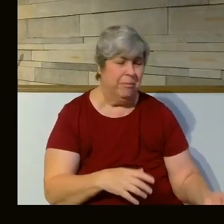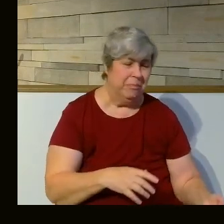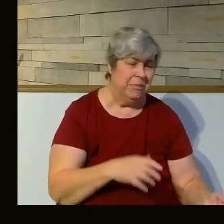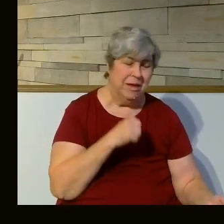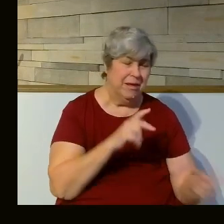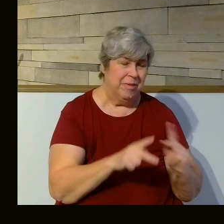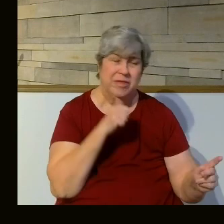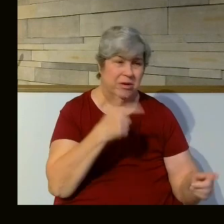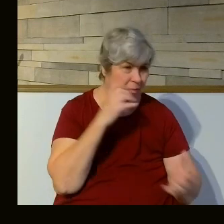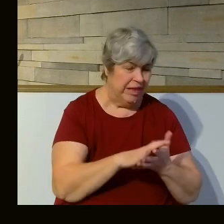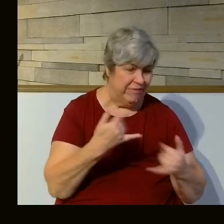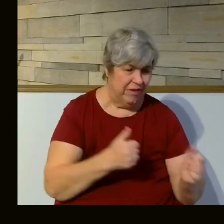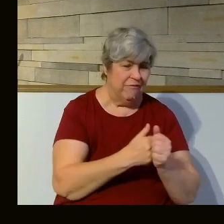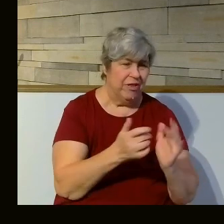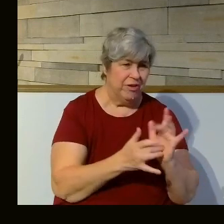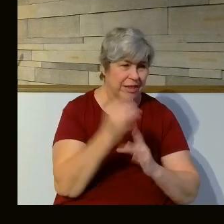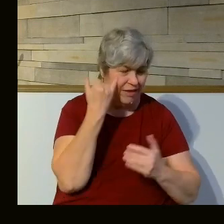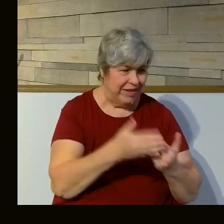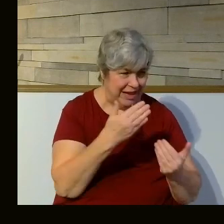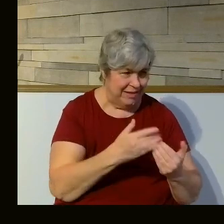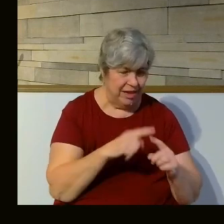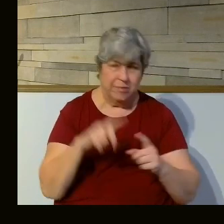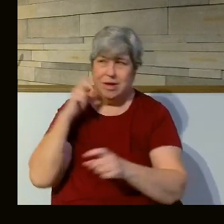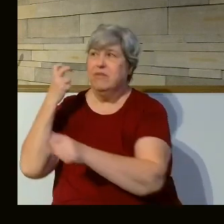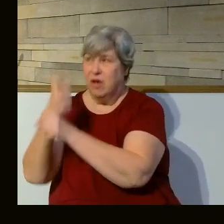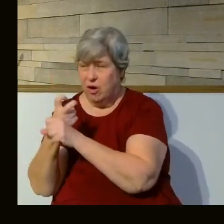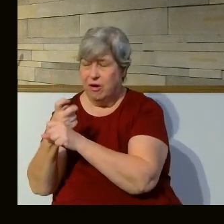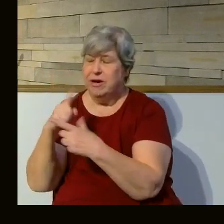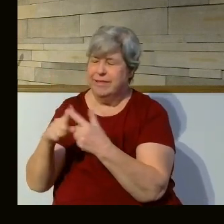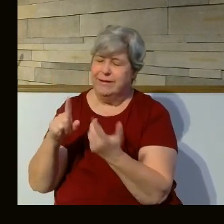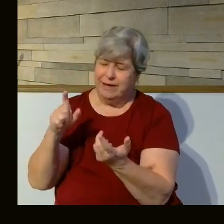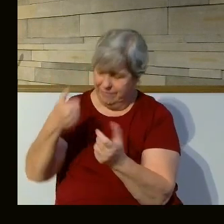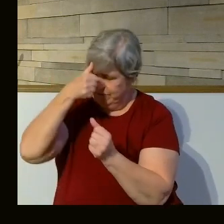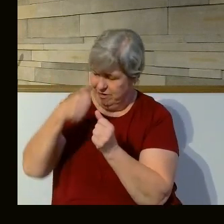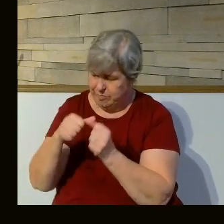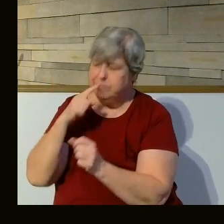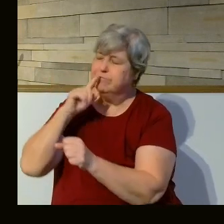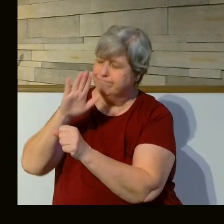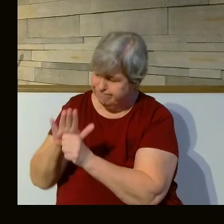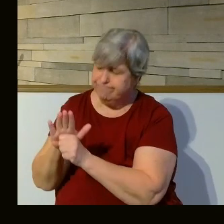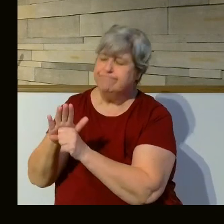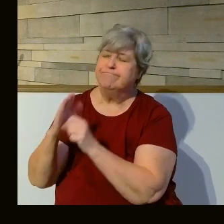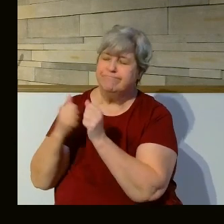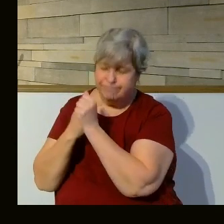easy. But when it's hard, that's when commitment has to kick in. And that's when we have to give.